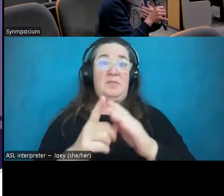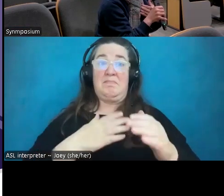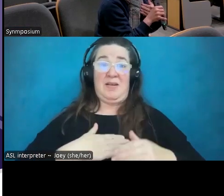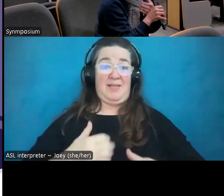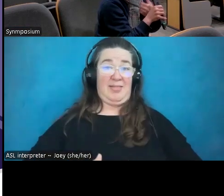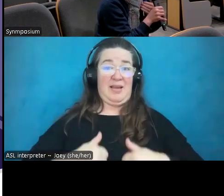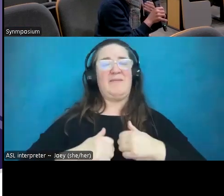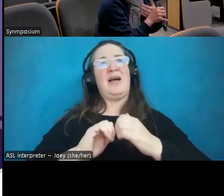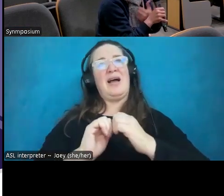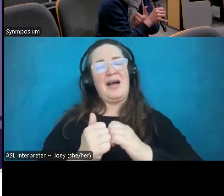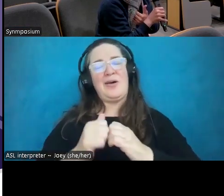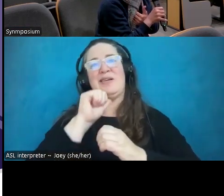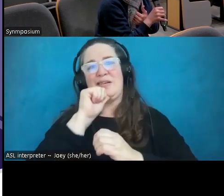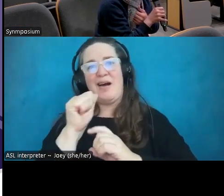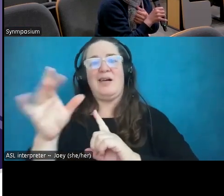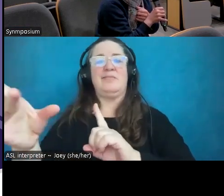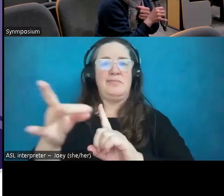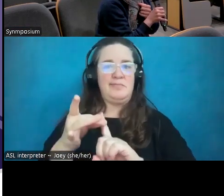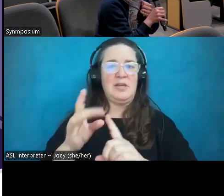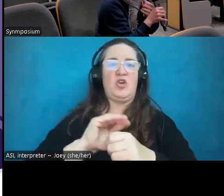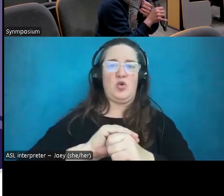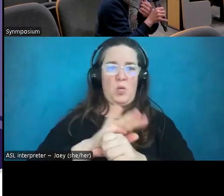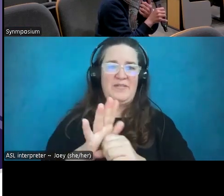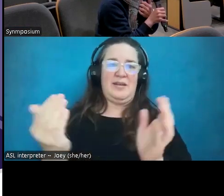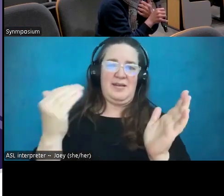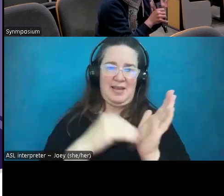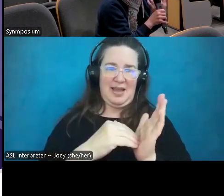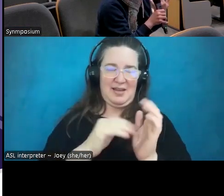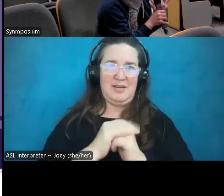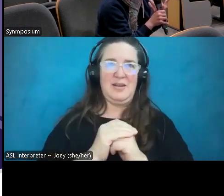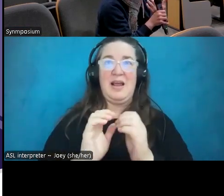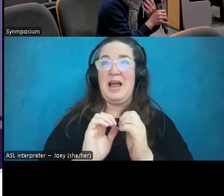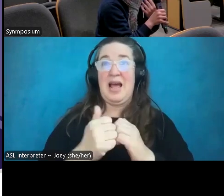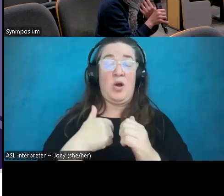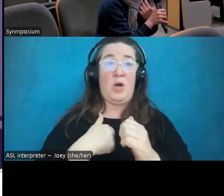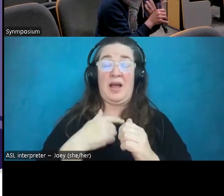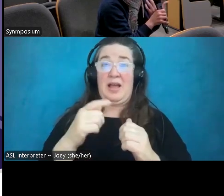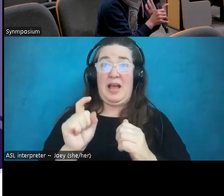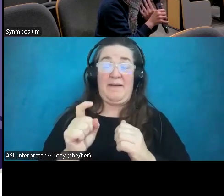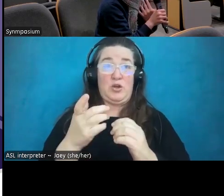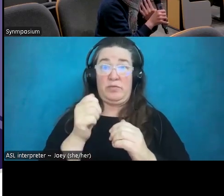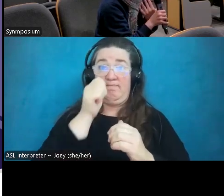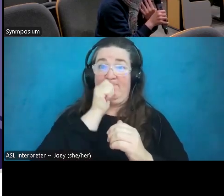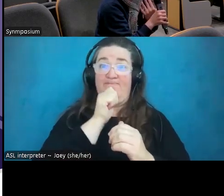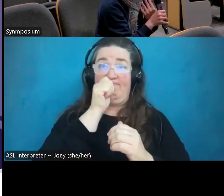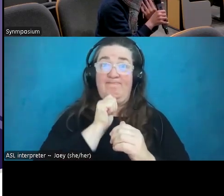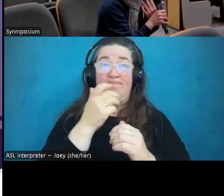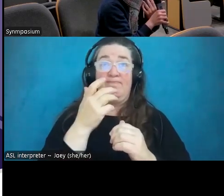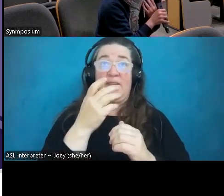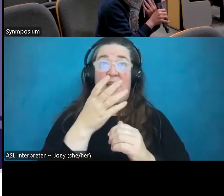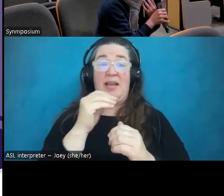what happens and how I have to mitigate against that and not be basically housebound for the rest of my life because I don't want to go out in public